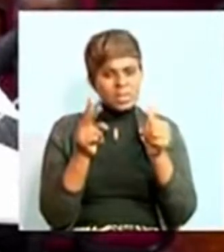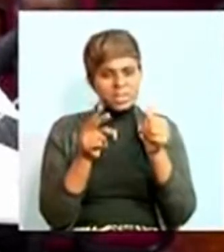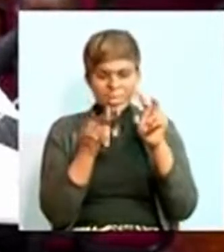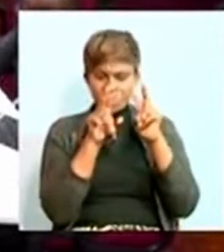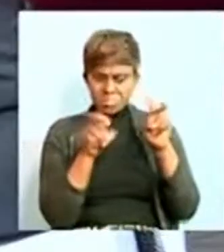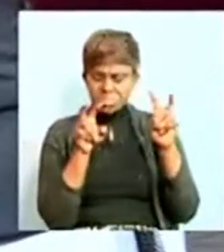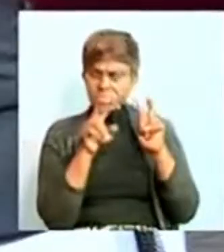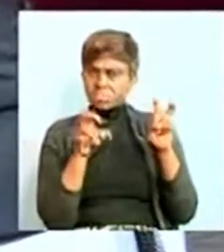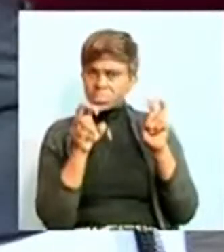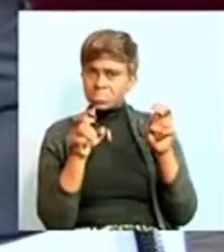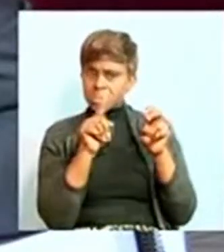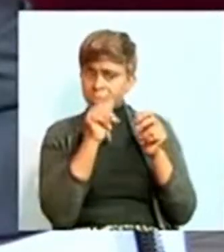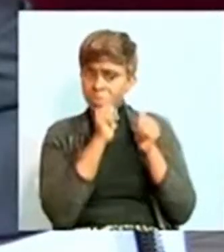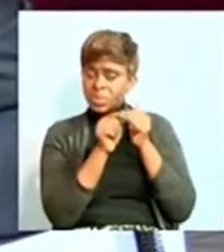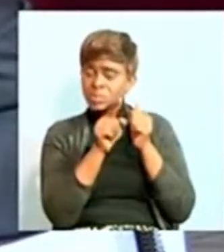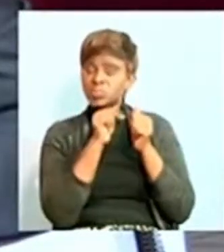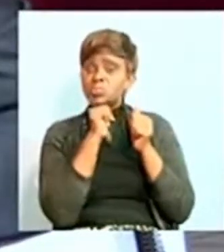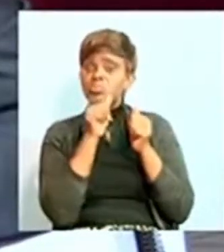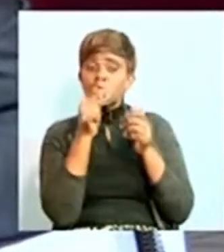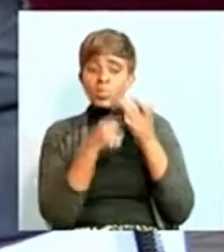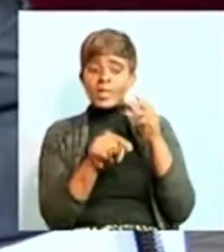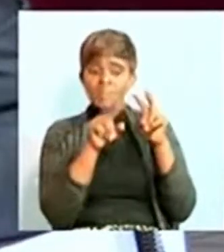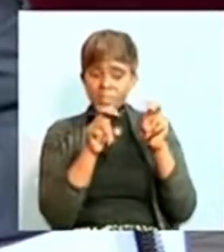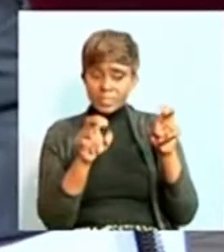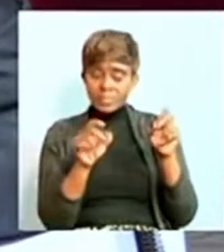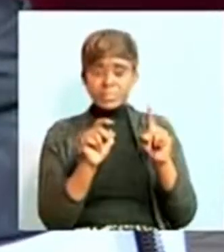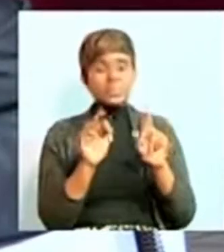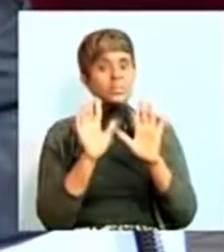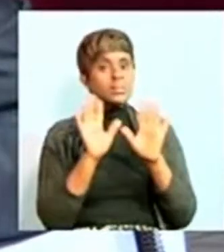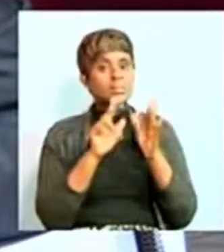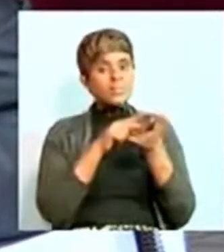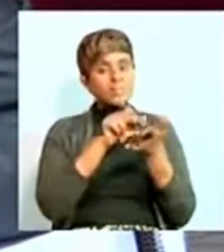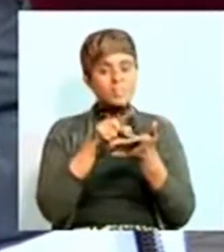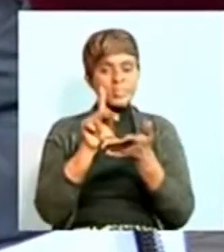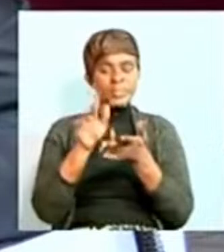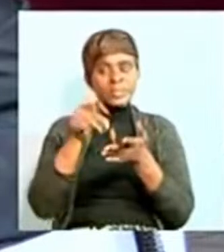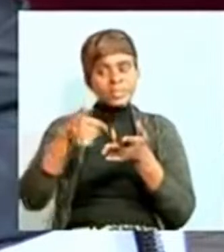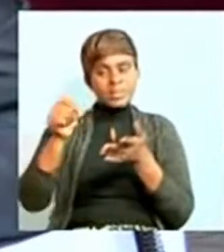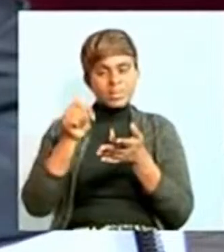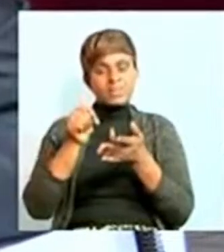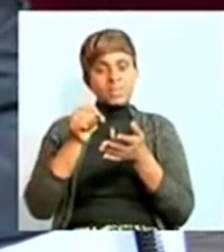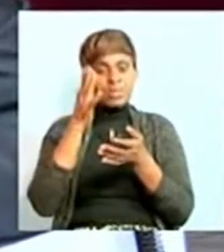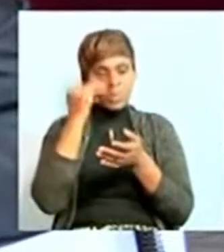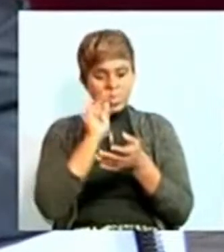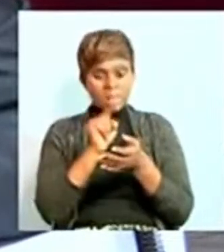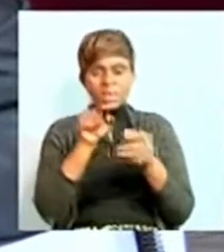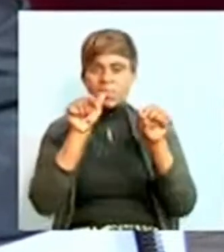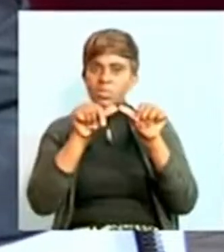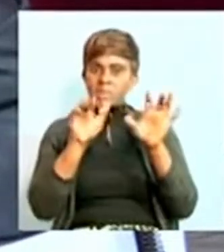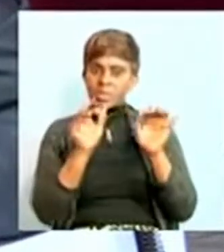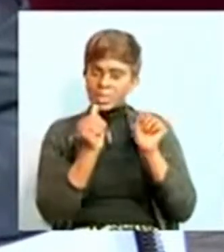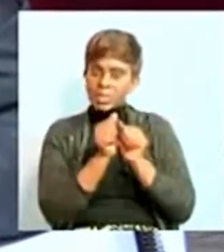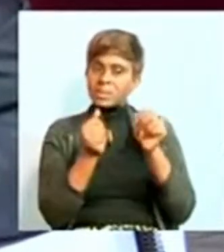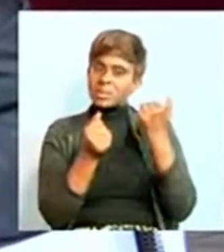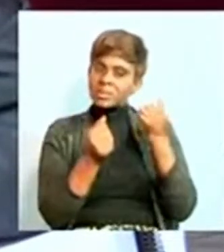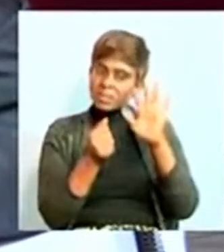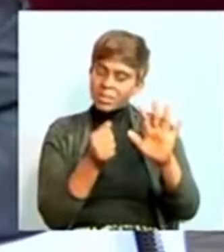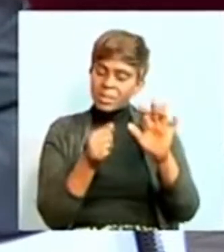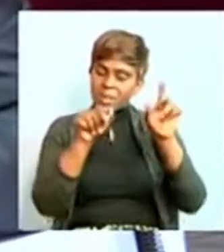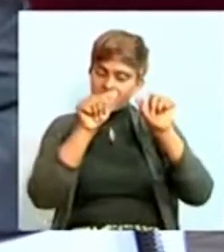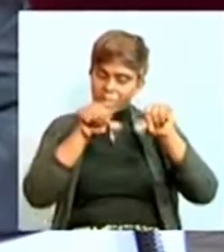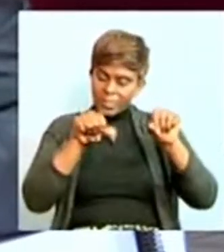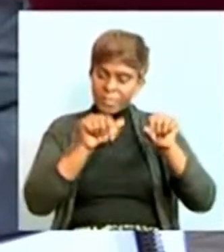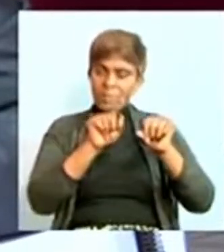checked, because you are not supposed to verify the payments yourself. That's why the auditor is there to verify